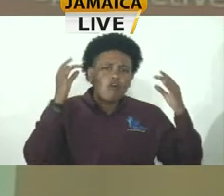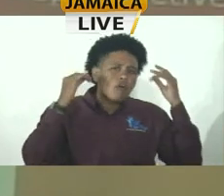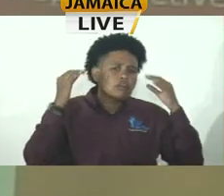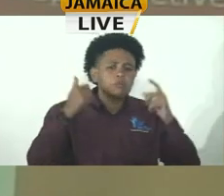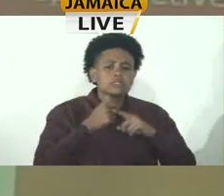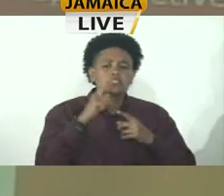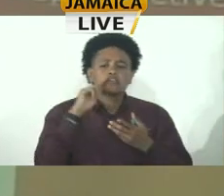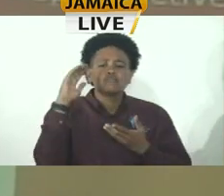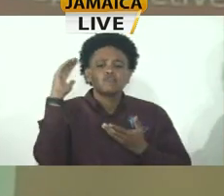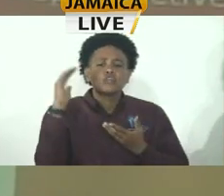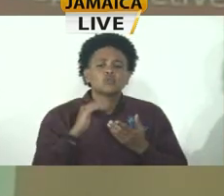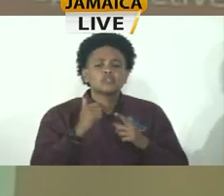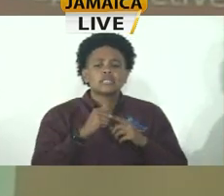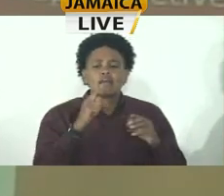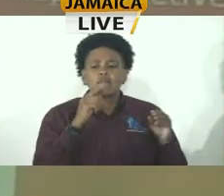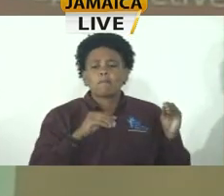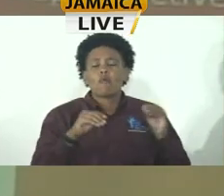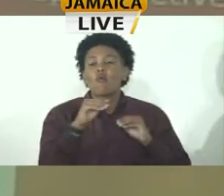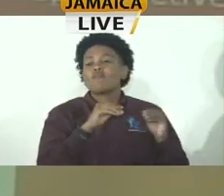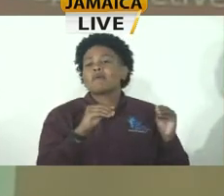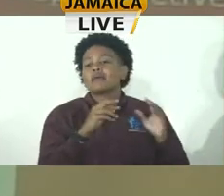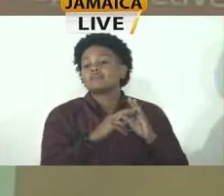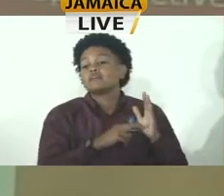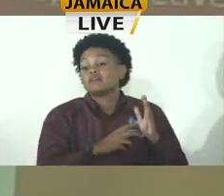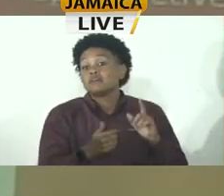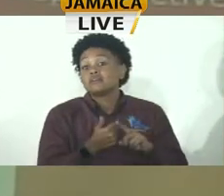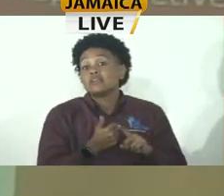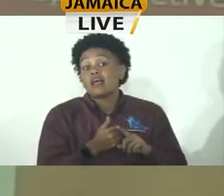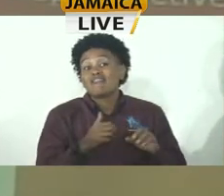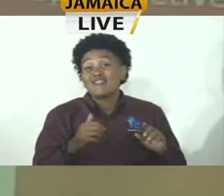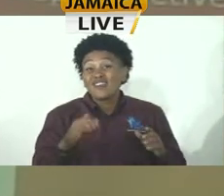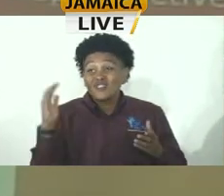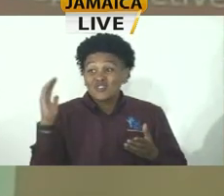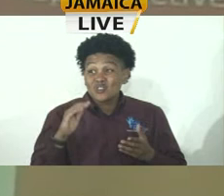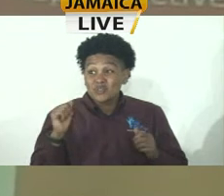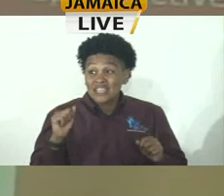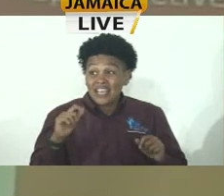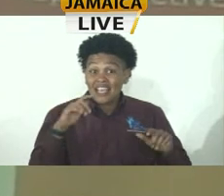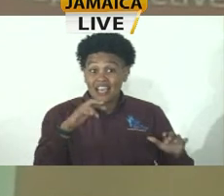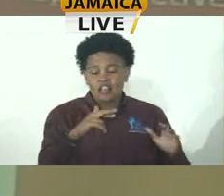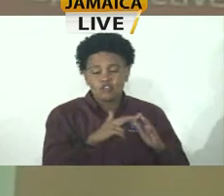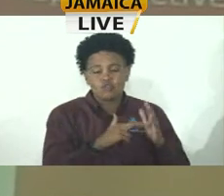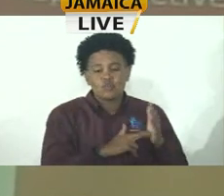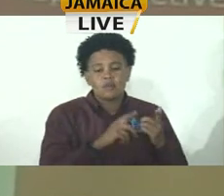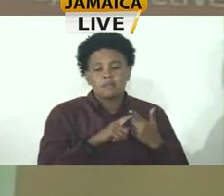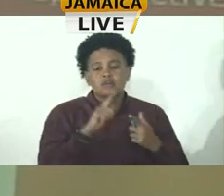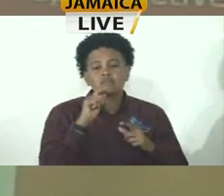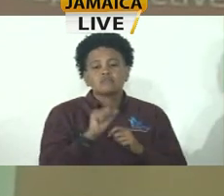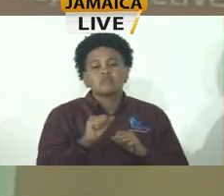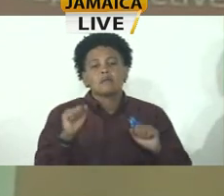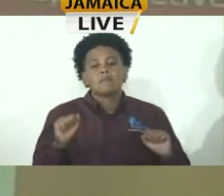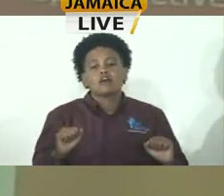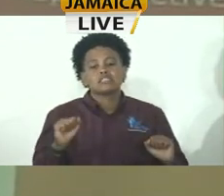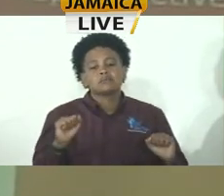reducing movement measures reducing gathering measures and possibly